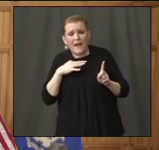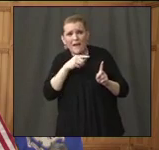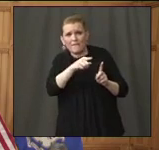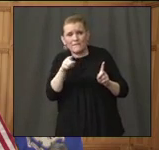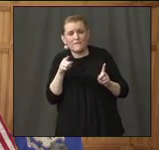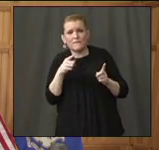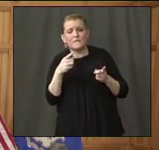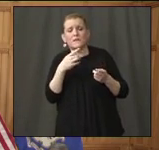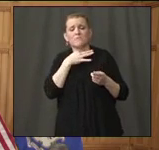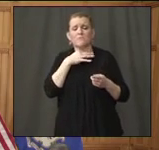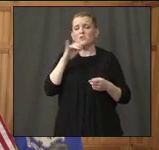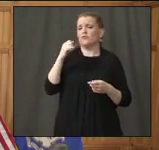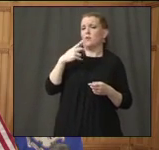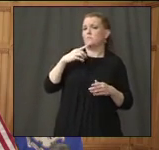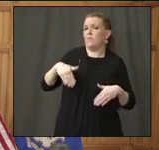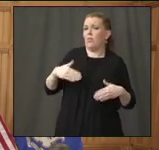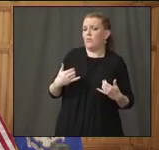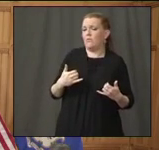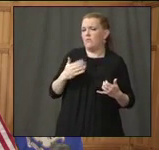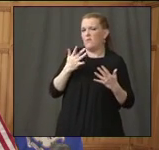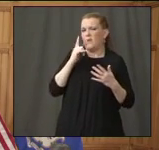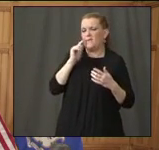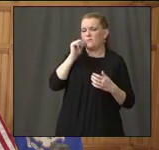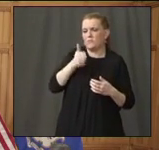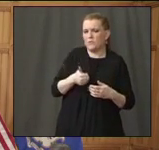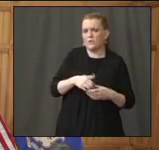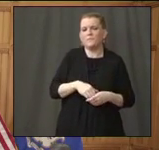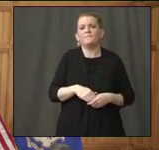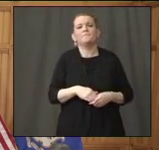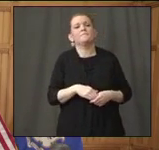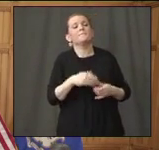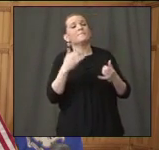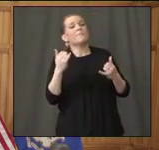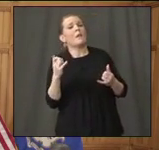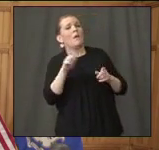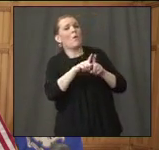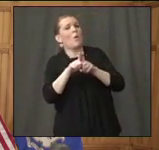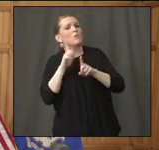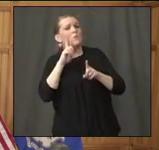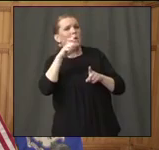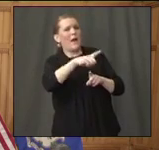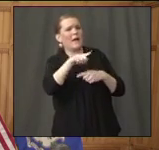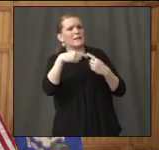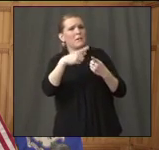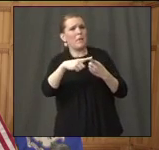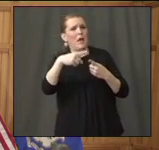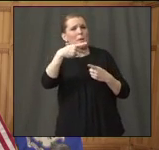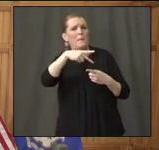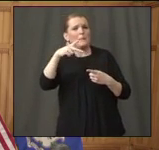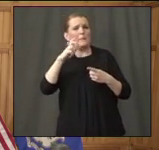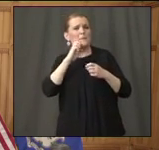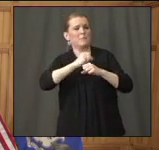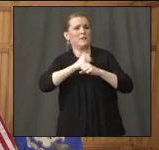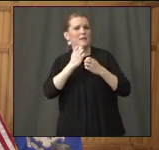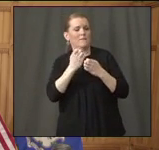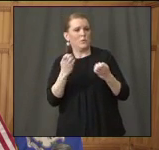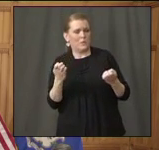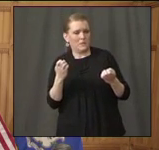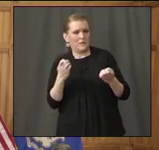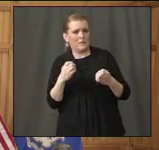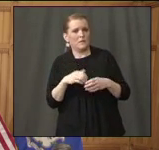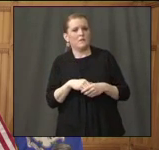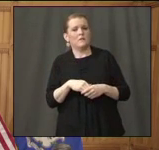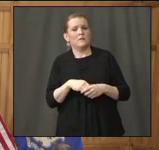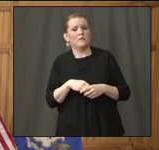letter regarding the acquisition of PPE. He seems to make an